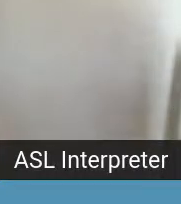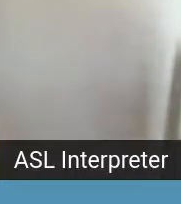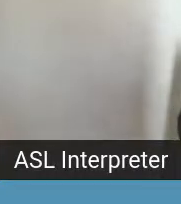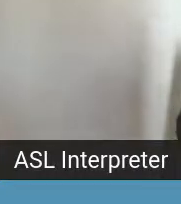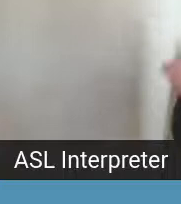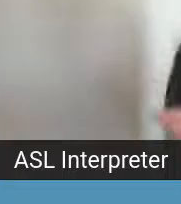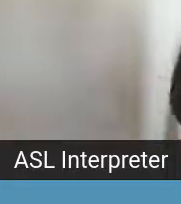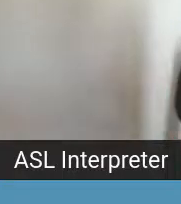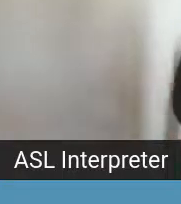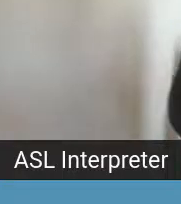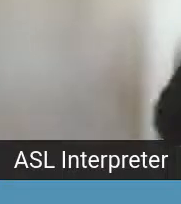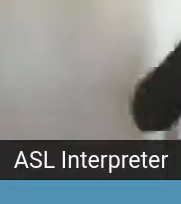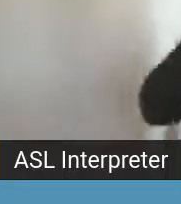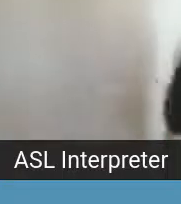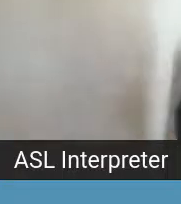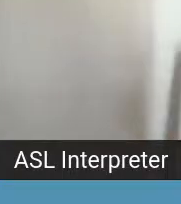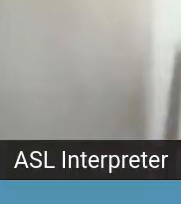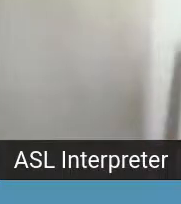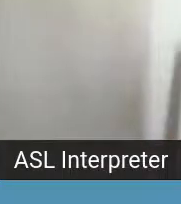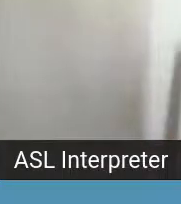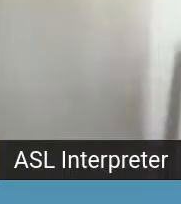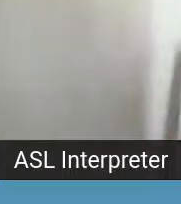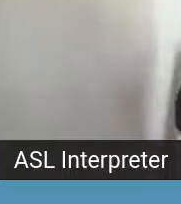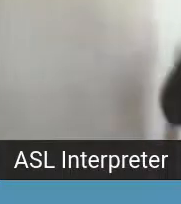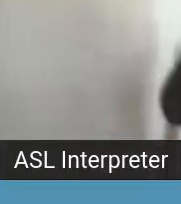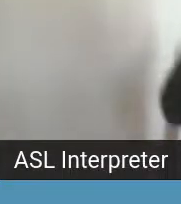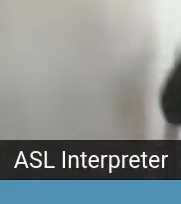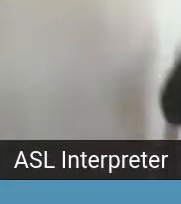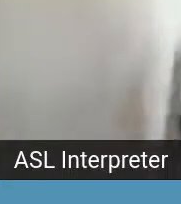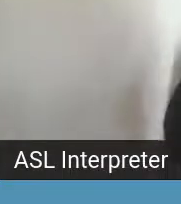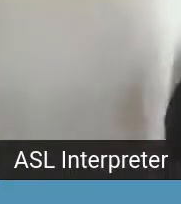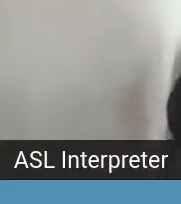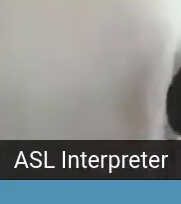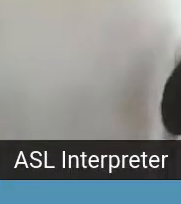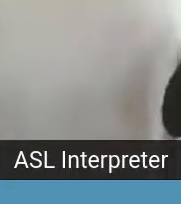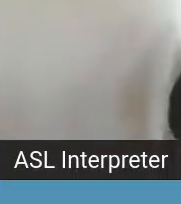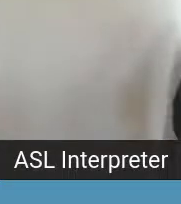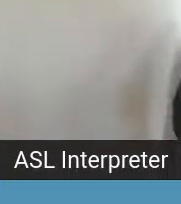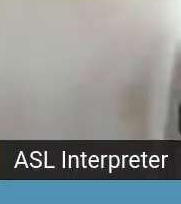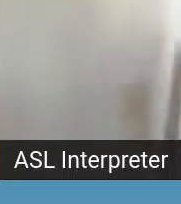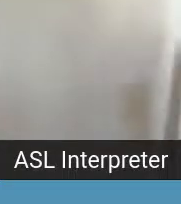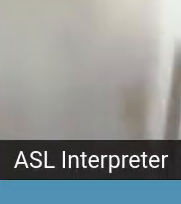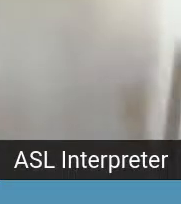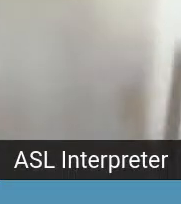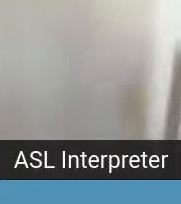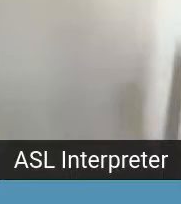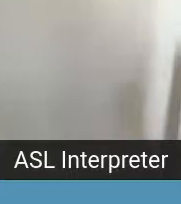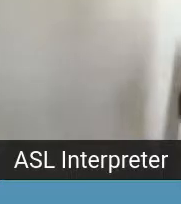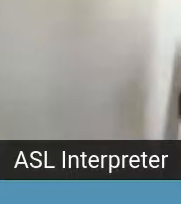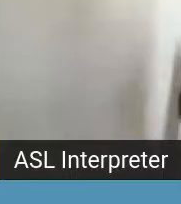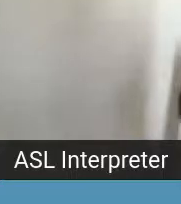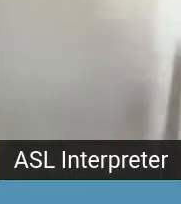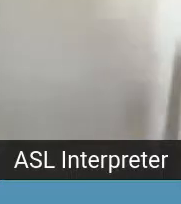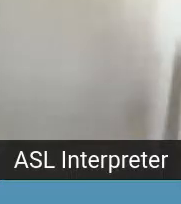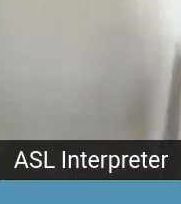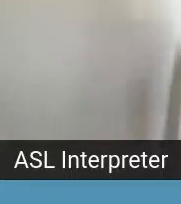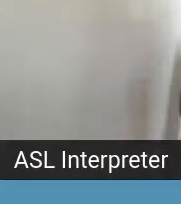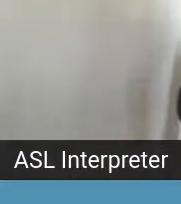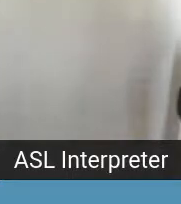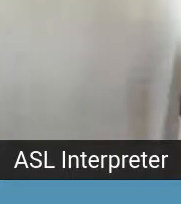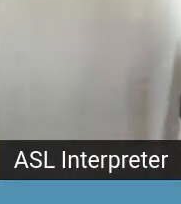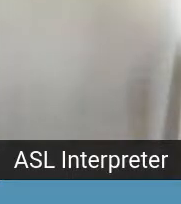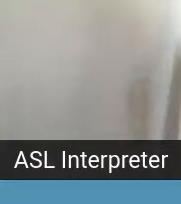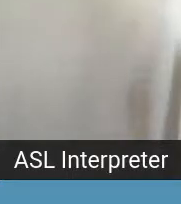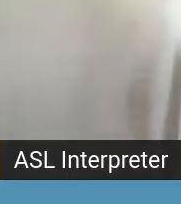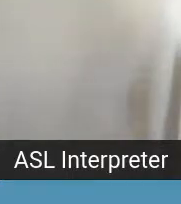have an hour a week. Like, what should I spend an hour on with Google Analytics? So I can get you the links to that information and maybe share that in